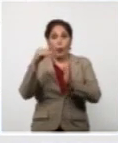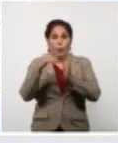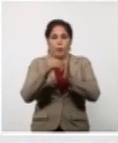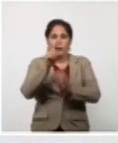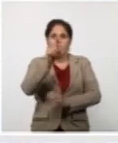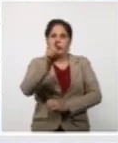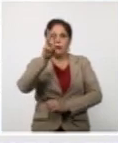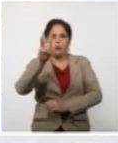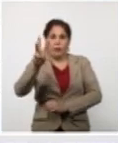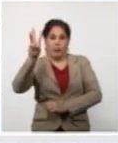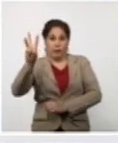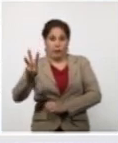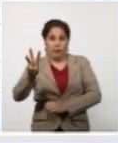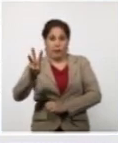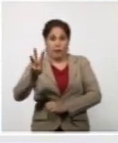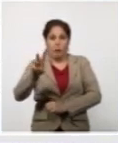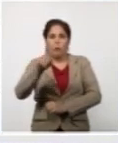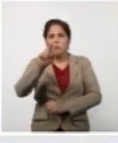them,